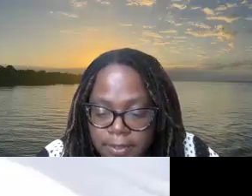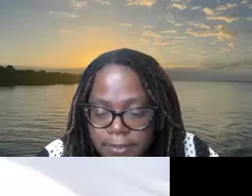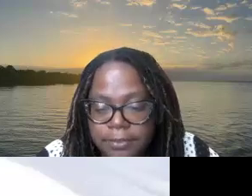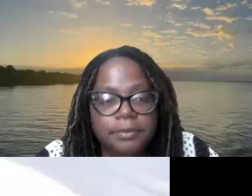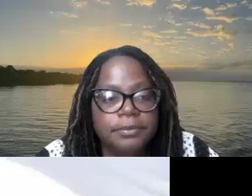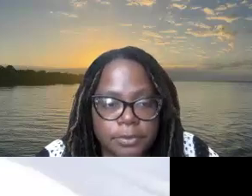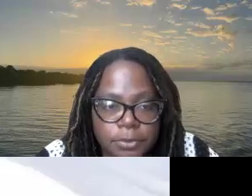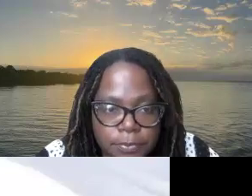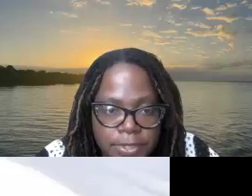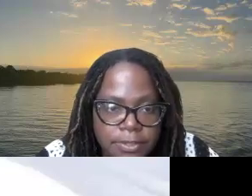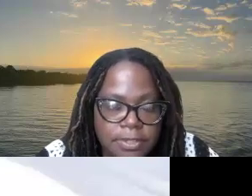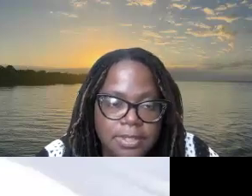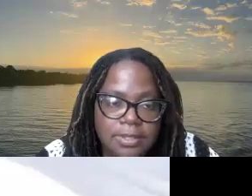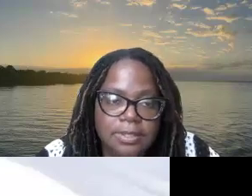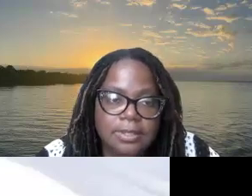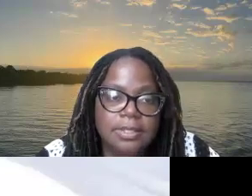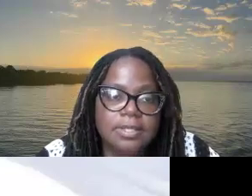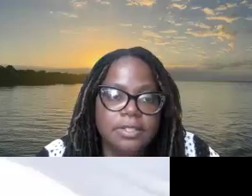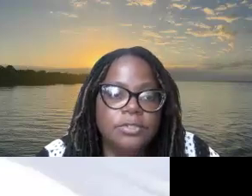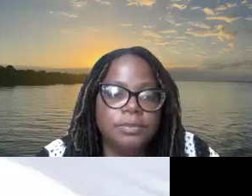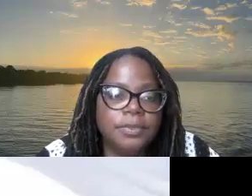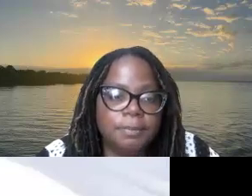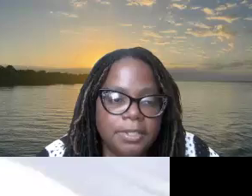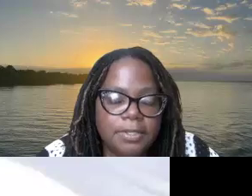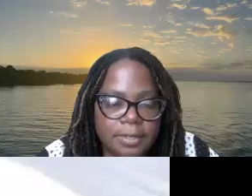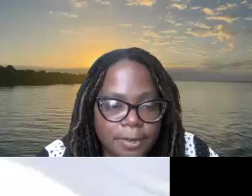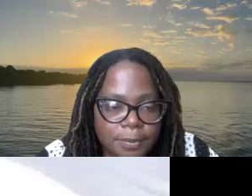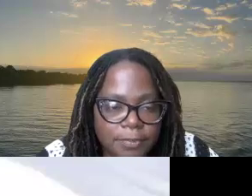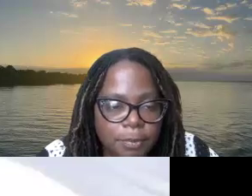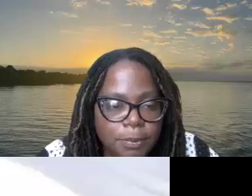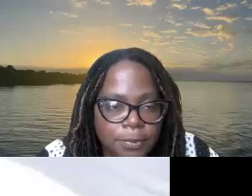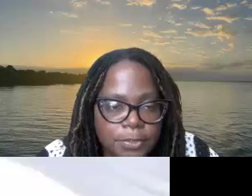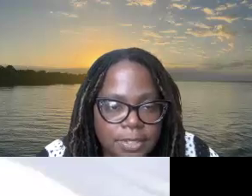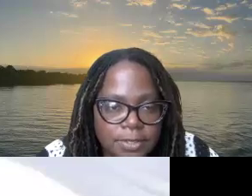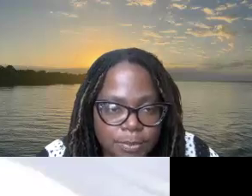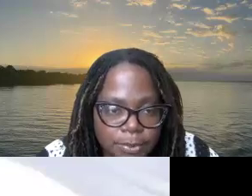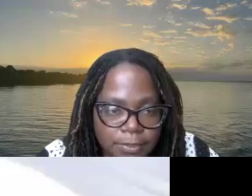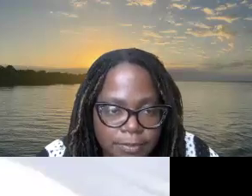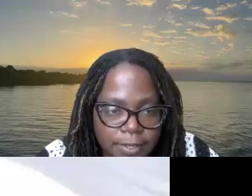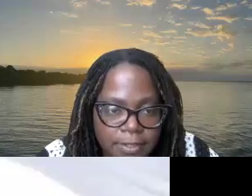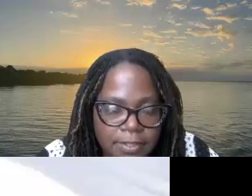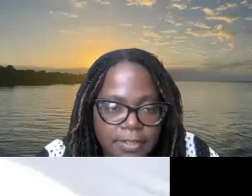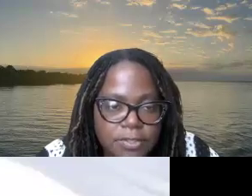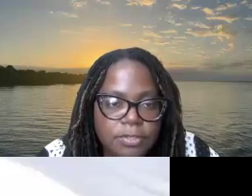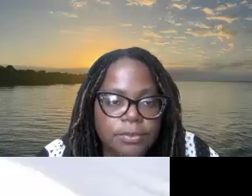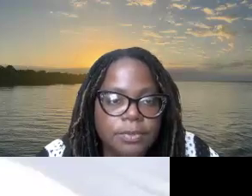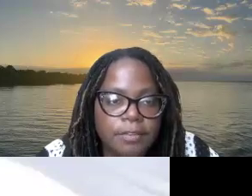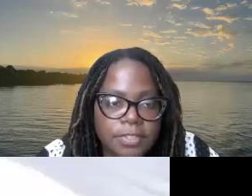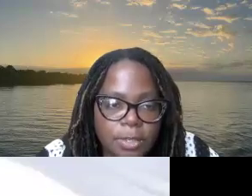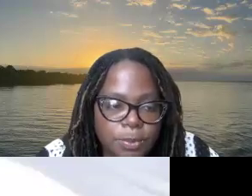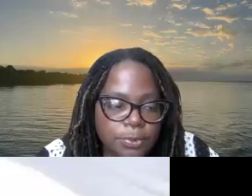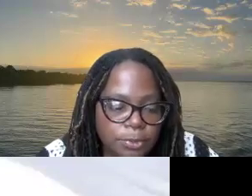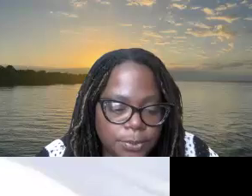work and your own cultural research is that you don't want to be causing harm with the very people we're trying to support, right?